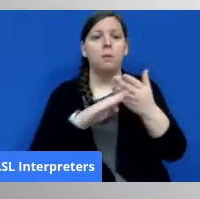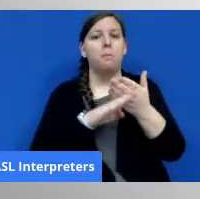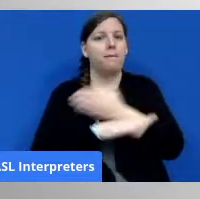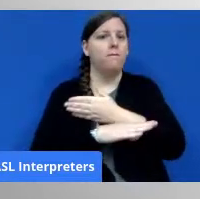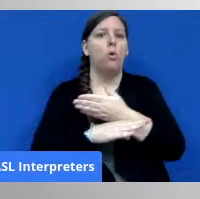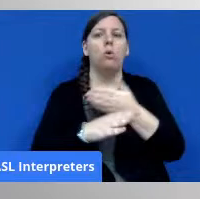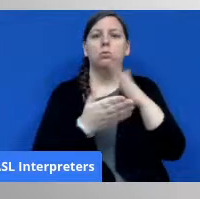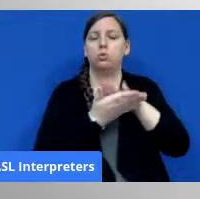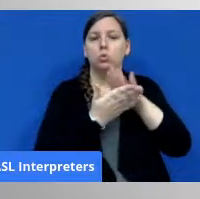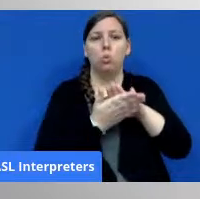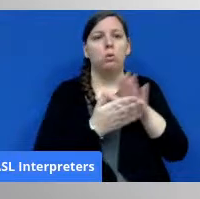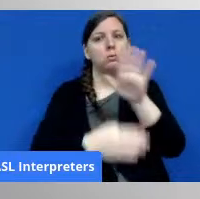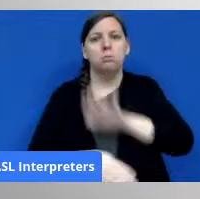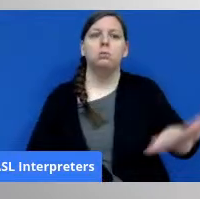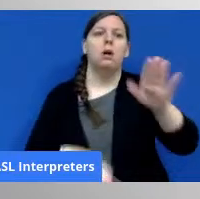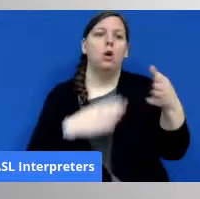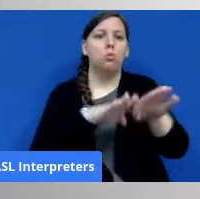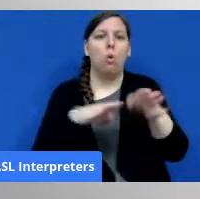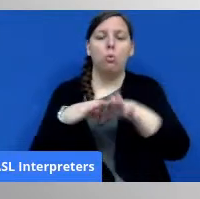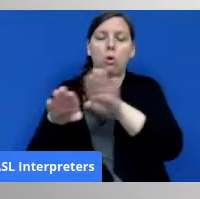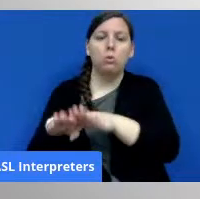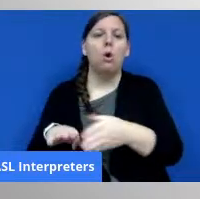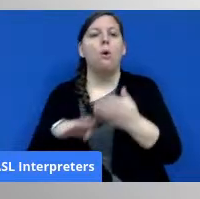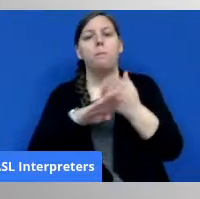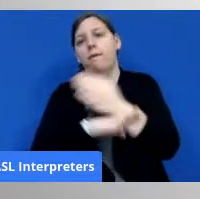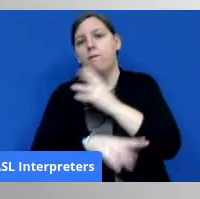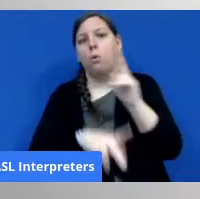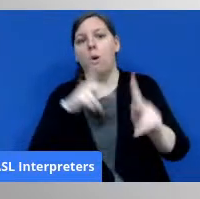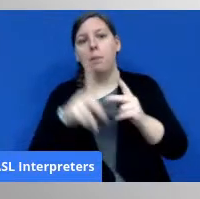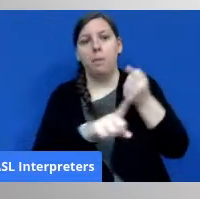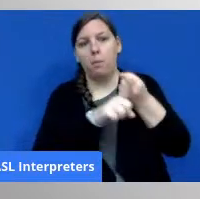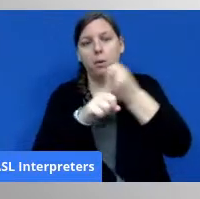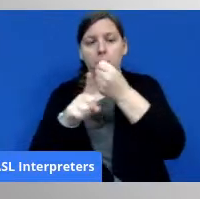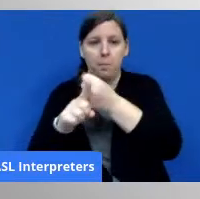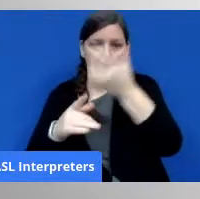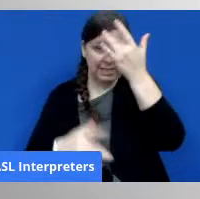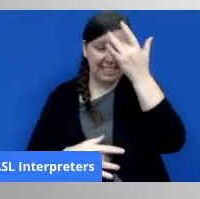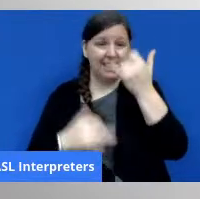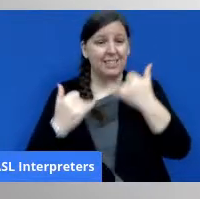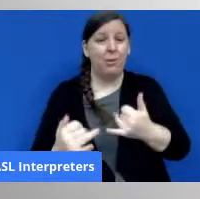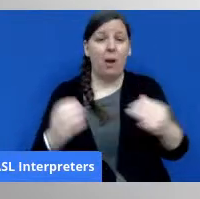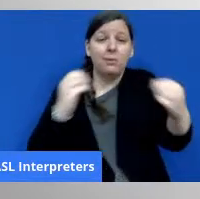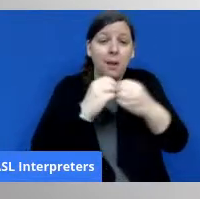sickness and sick family members. And so it's just become more complicated since then. Next slide.